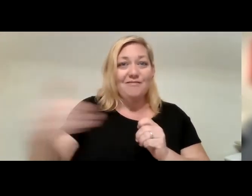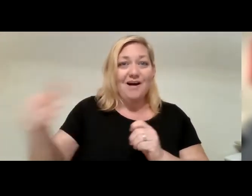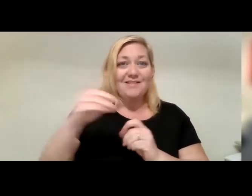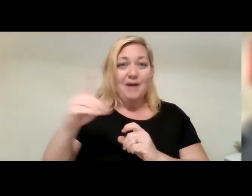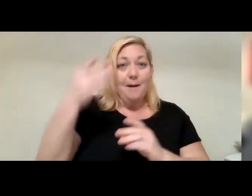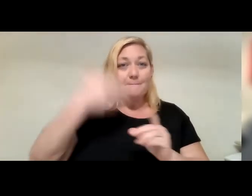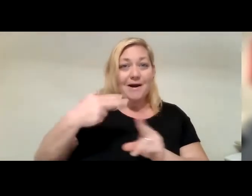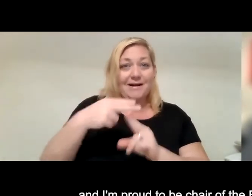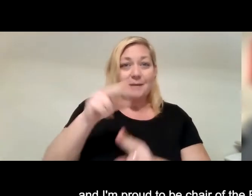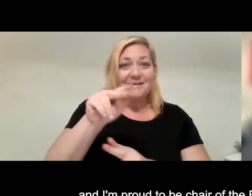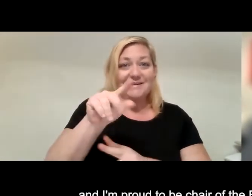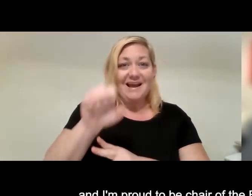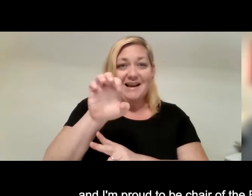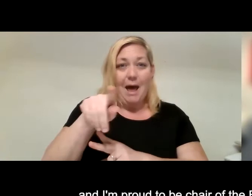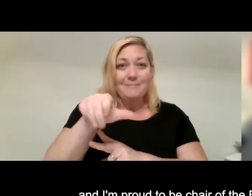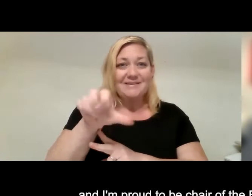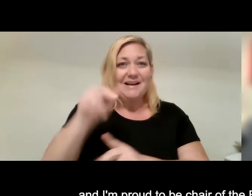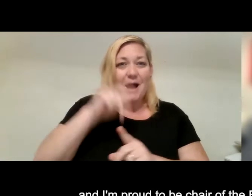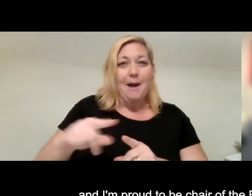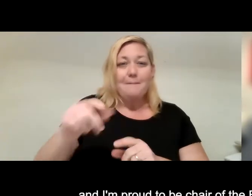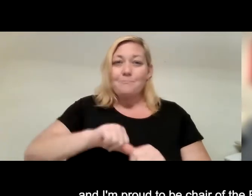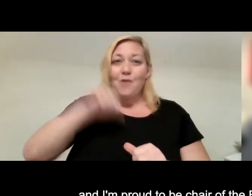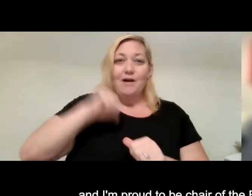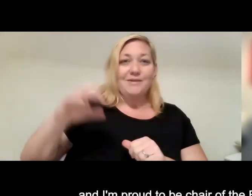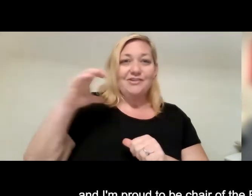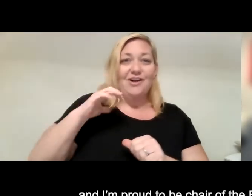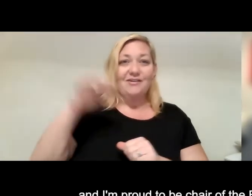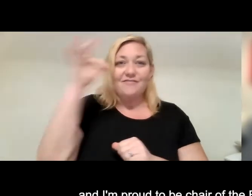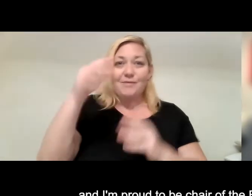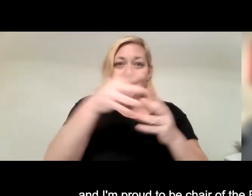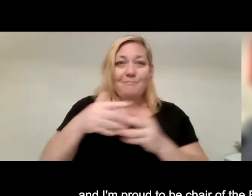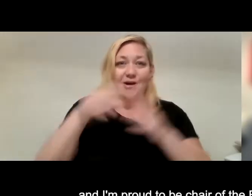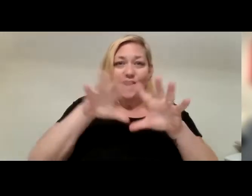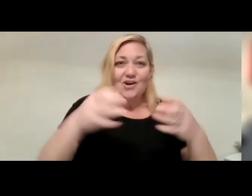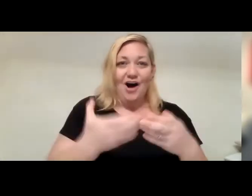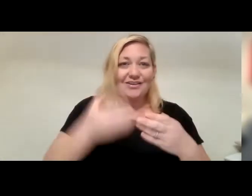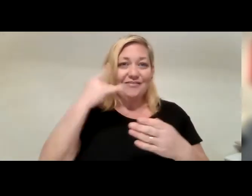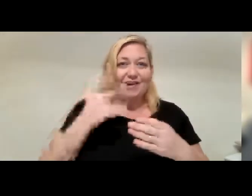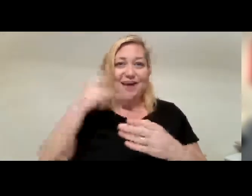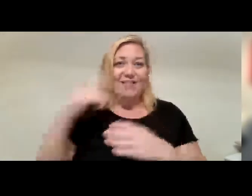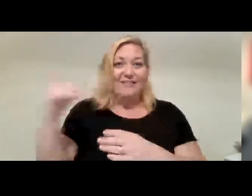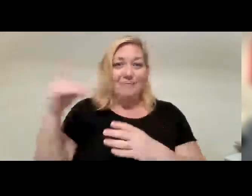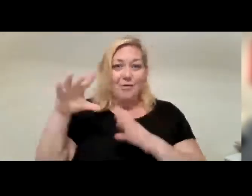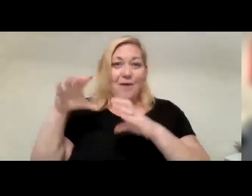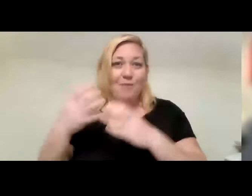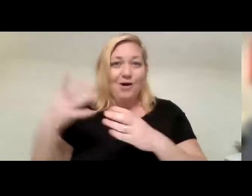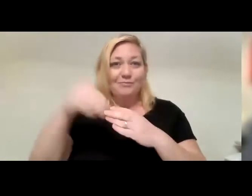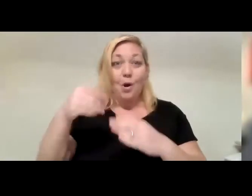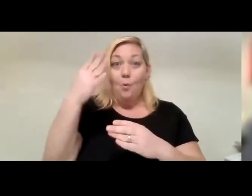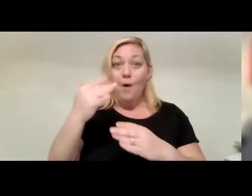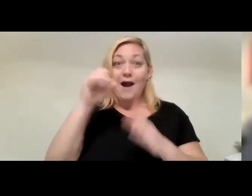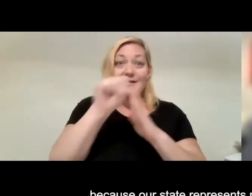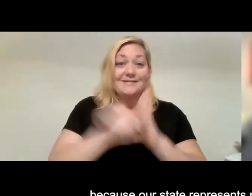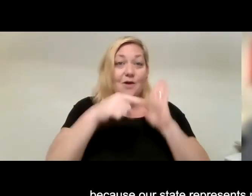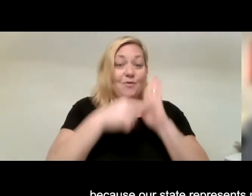Nate Epstein, and I'm proud to be chair of the Filipino-American Democratic Caucus of our California Democratic Party, because our state not only